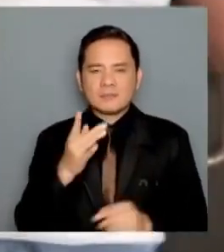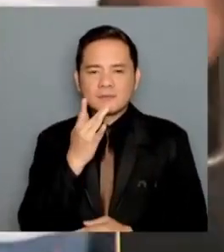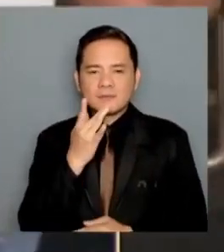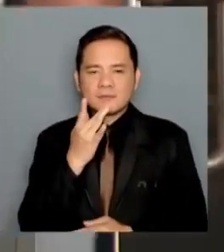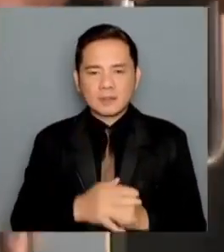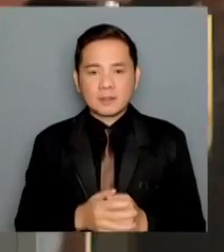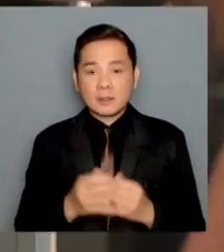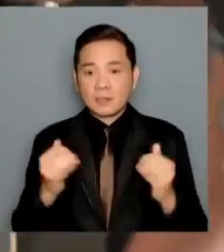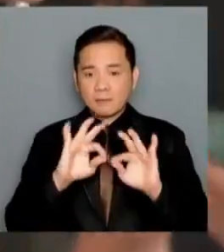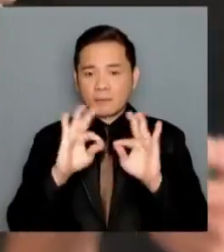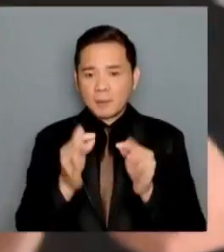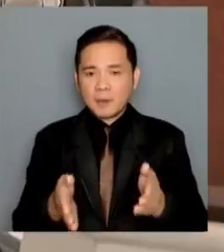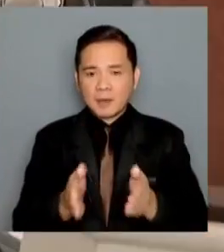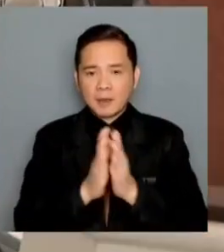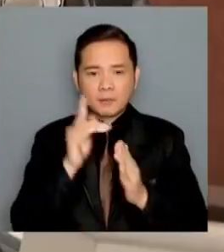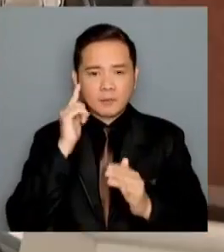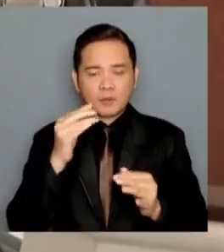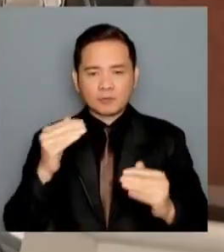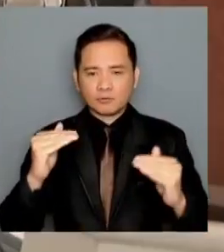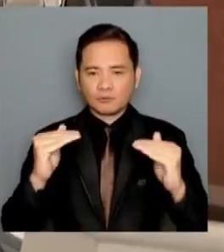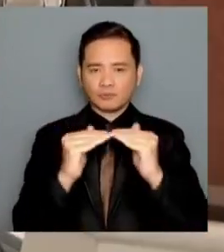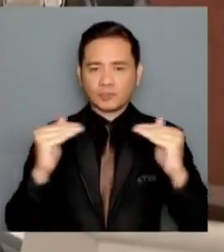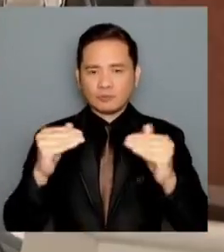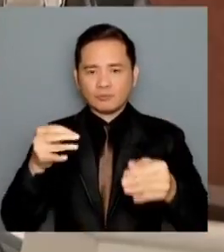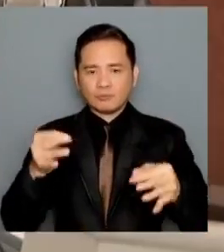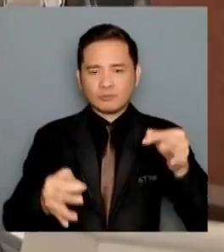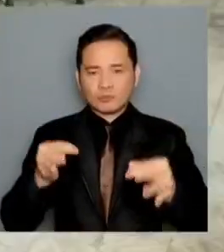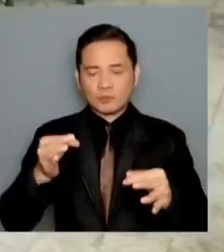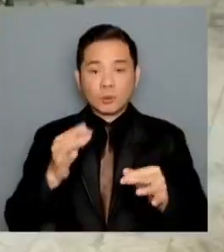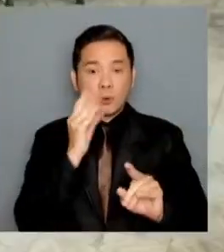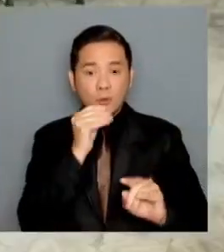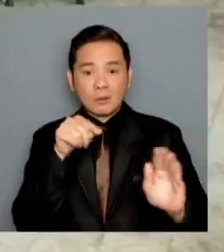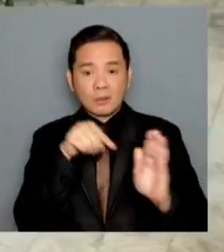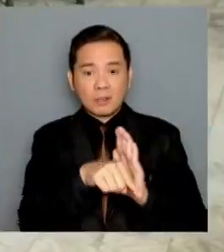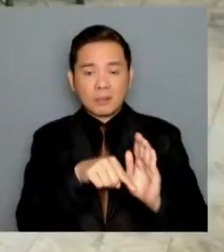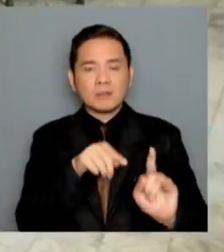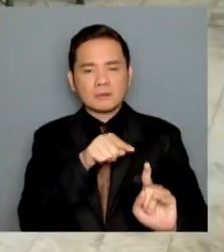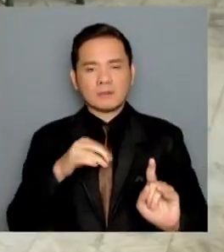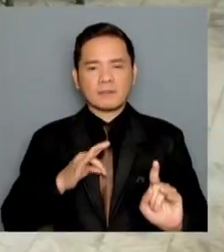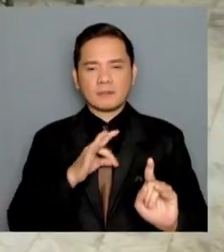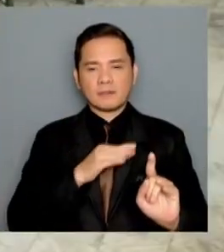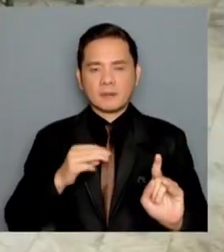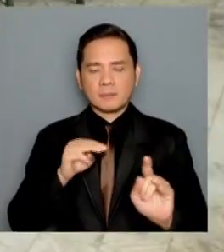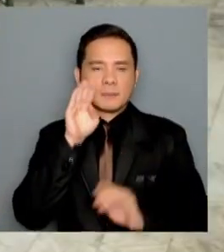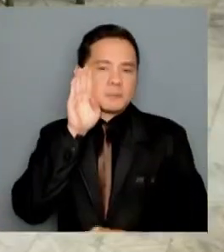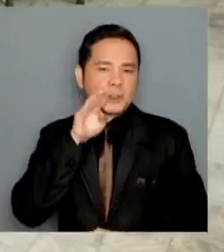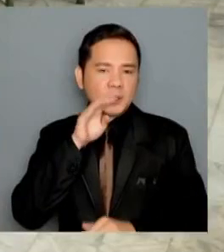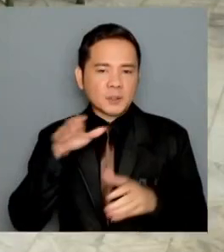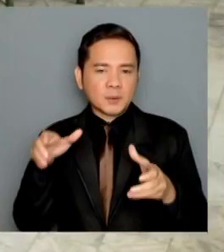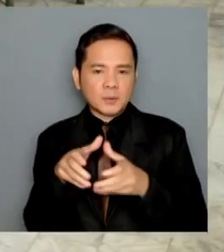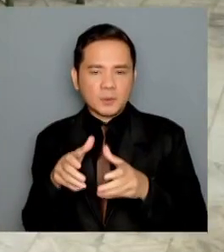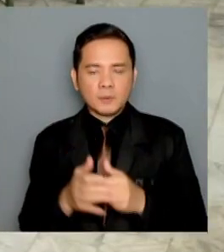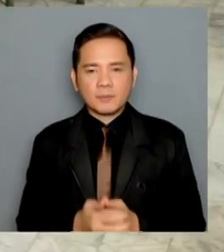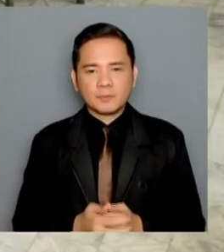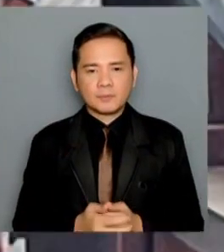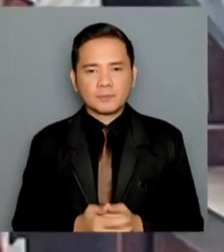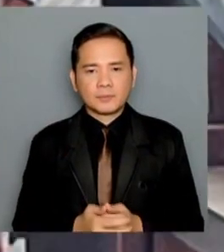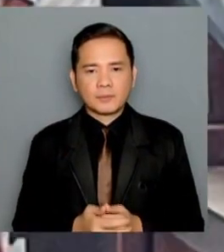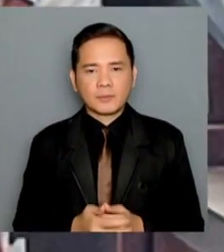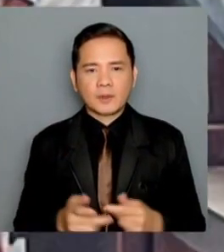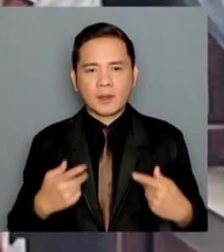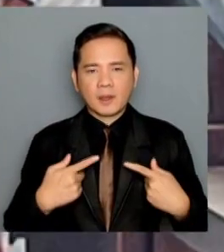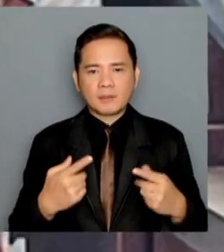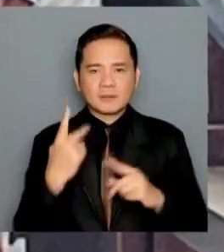died in the hands of his fraternity brothers. Posters calling for justice are also placed and seen around the funeral